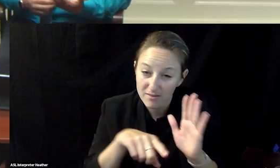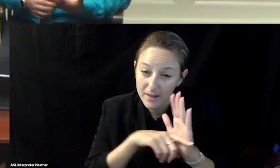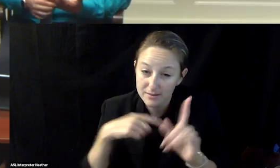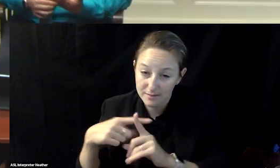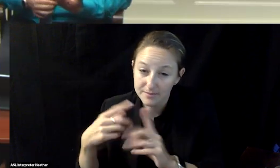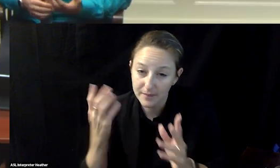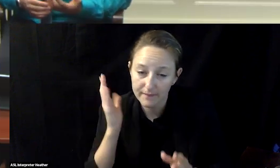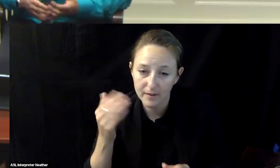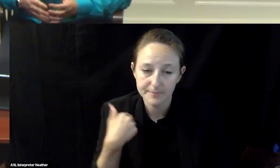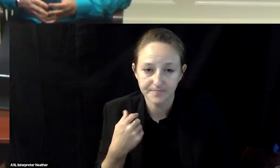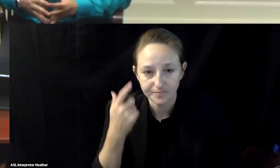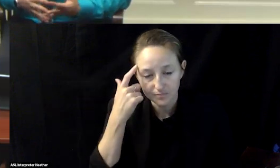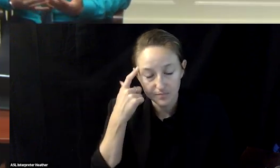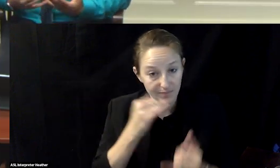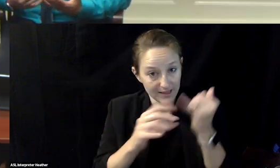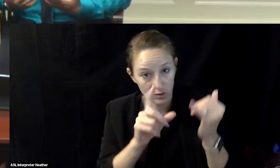moderate our Q&A.